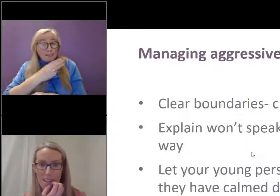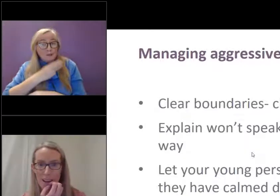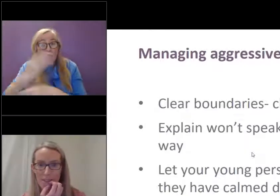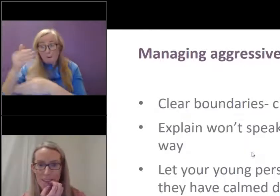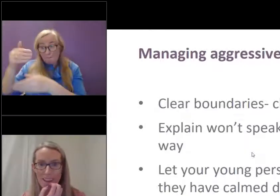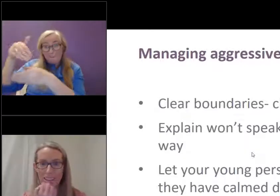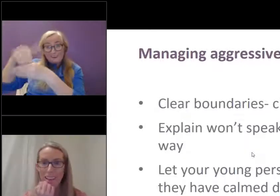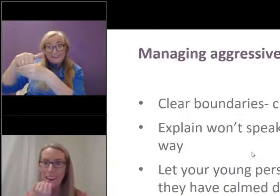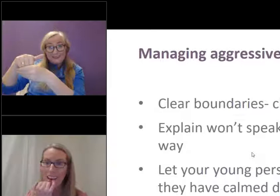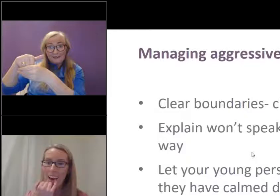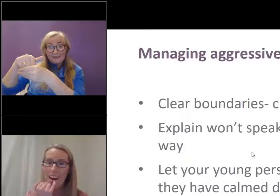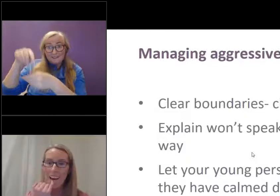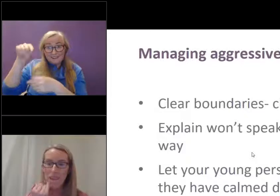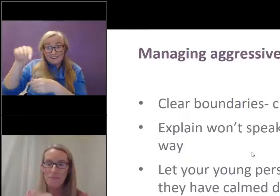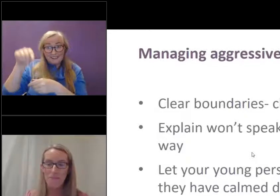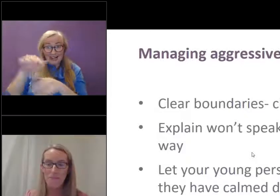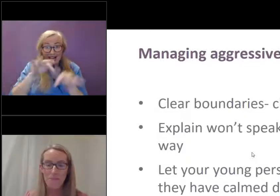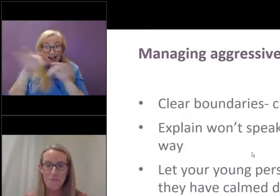for questions after this.